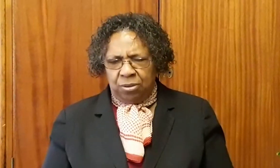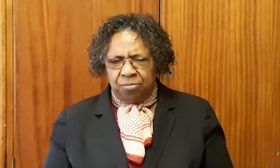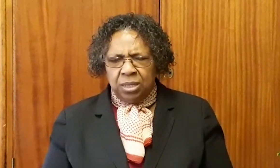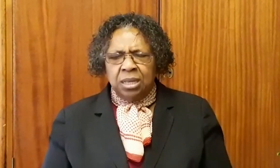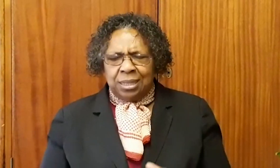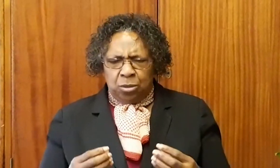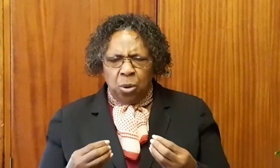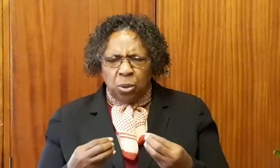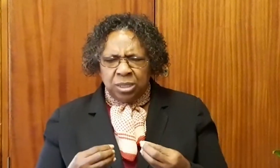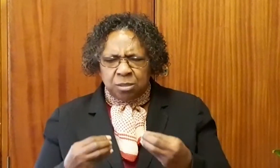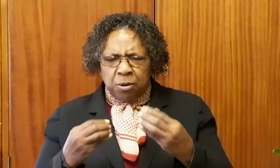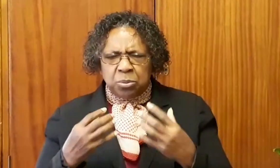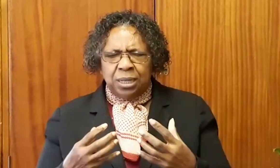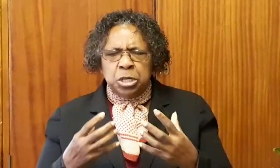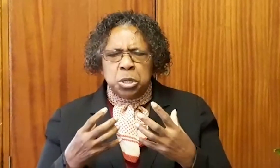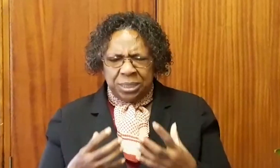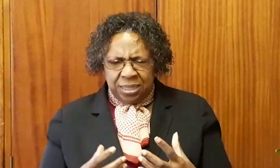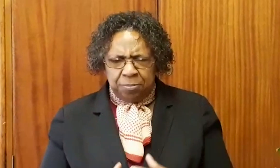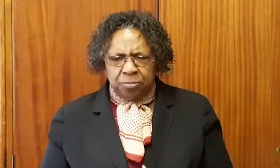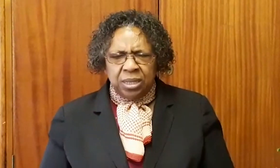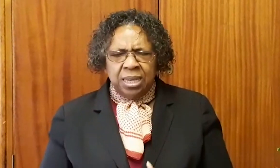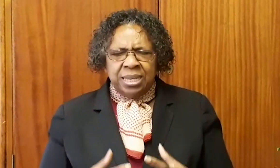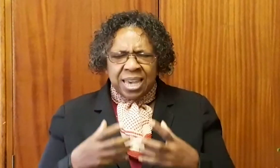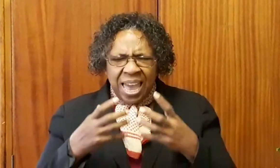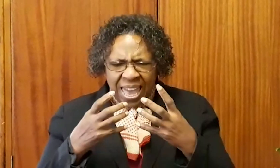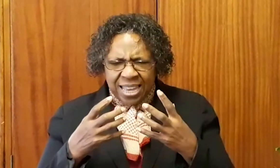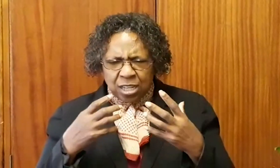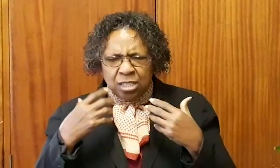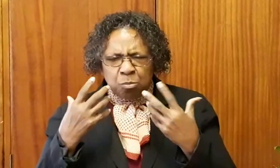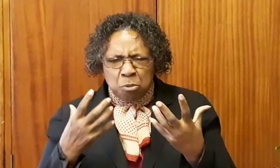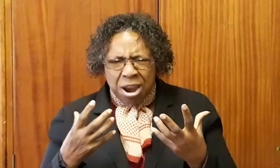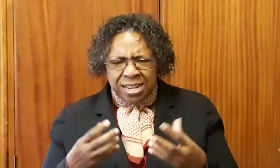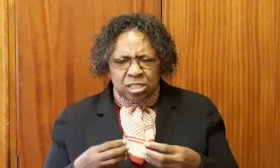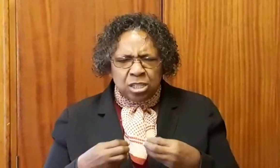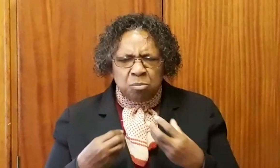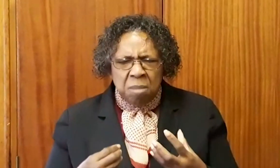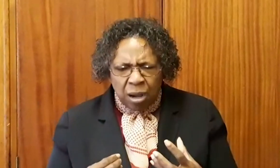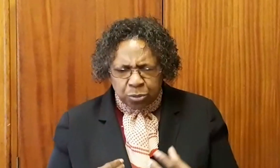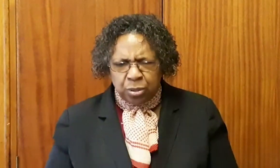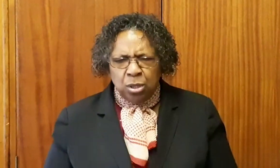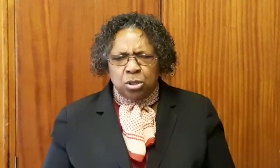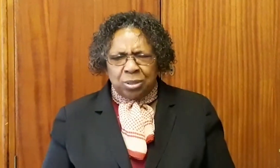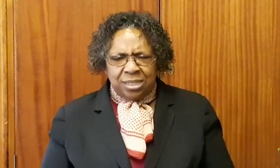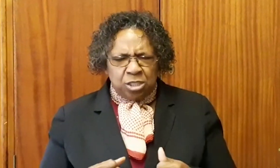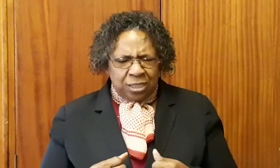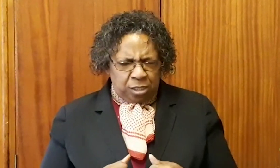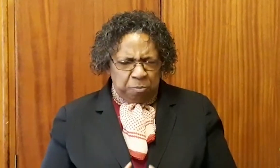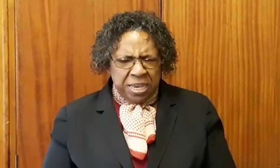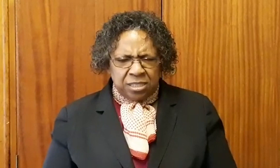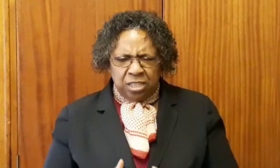you give him, that the Holy Spirit will anoint him, his head, his brains, his mouth, so